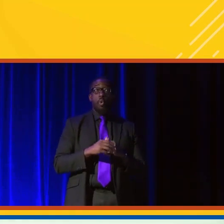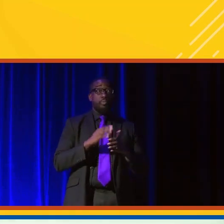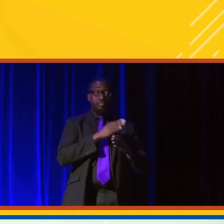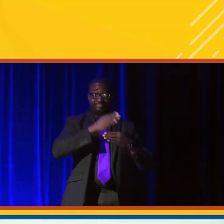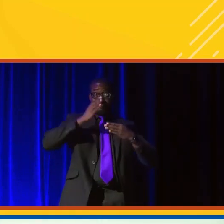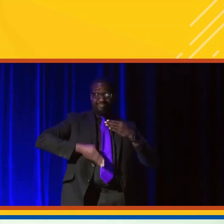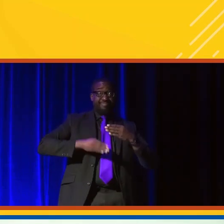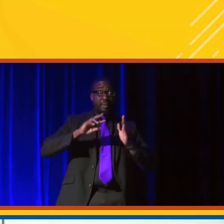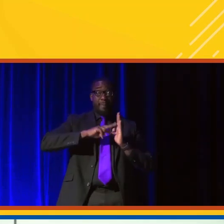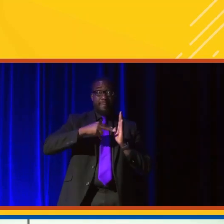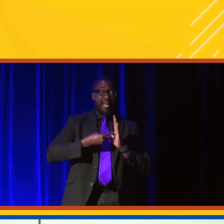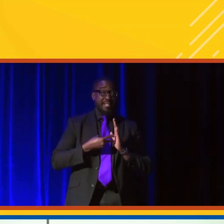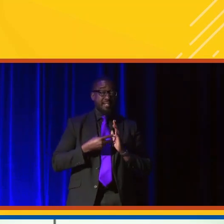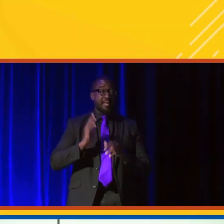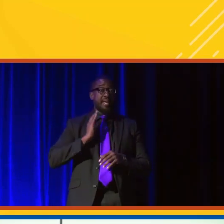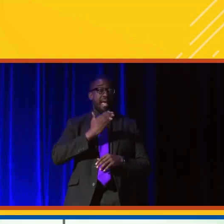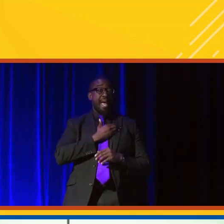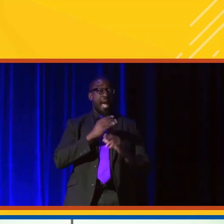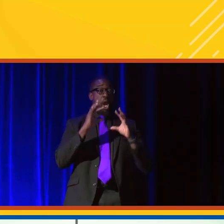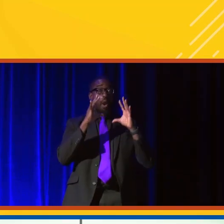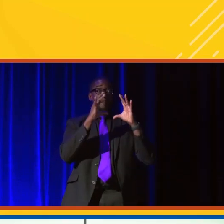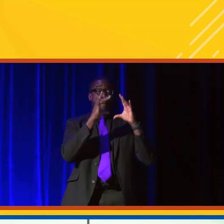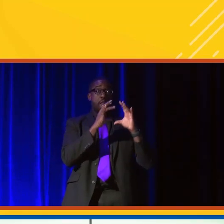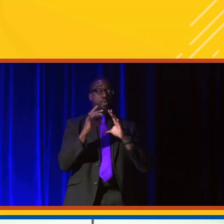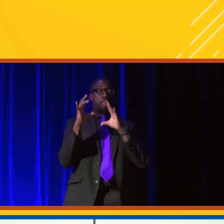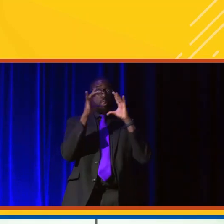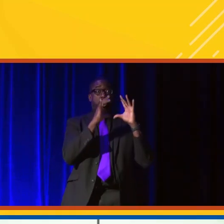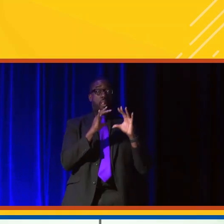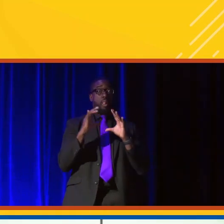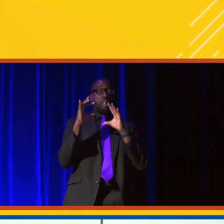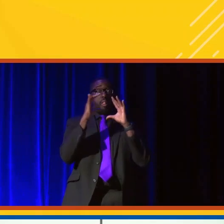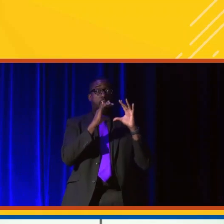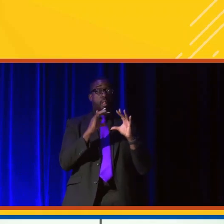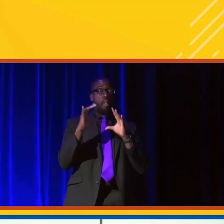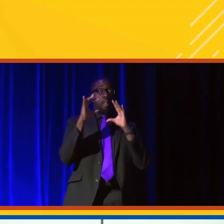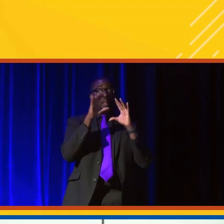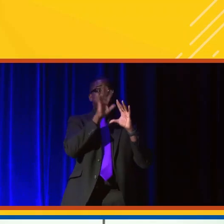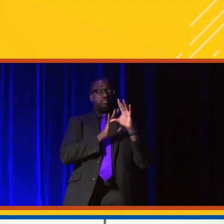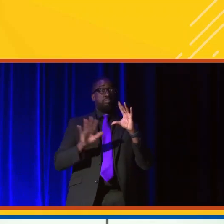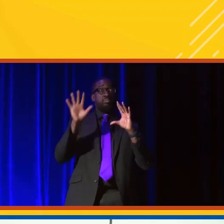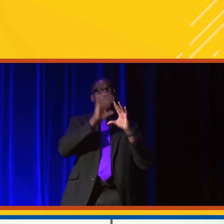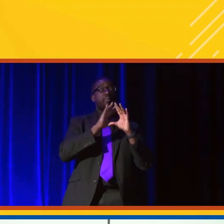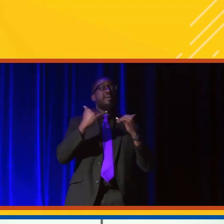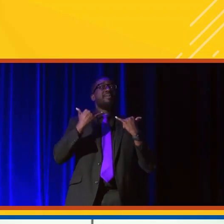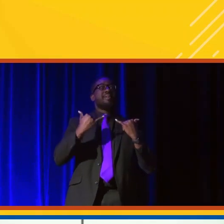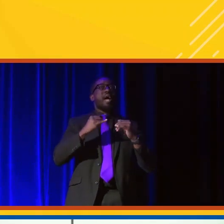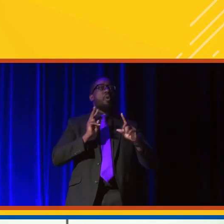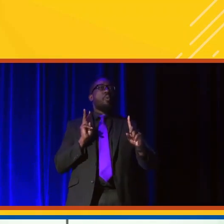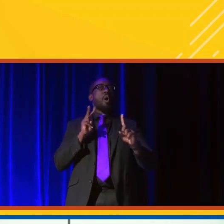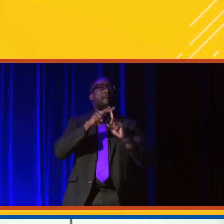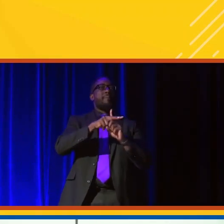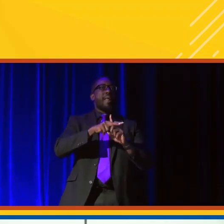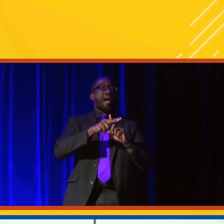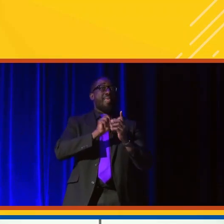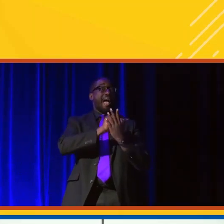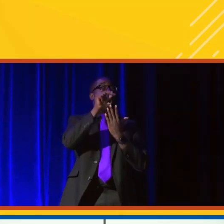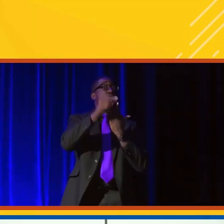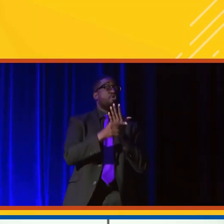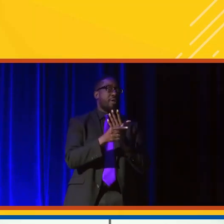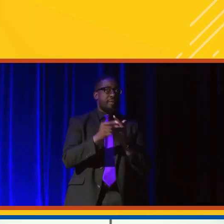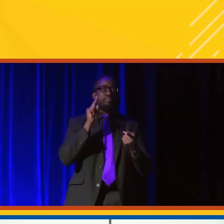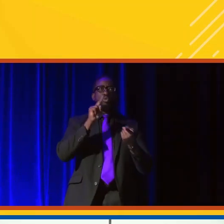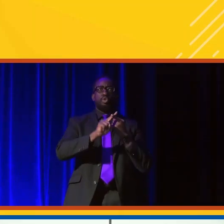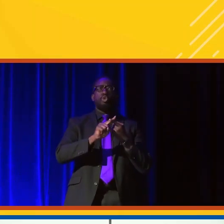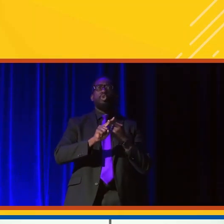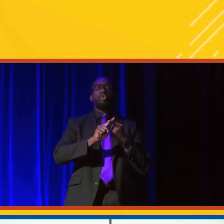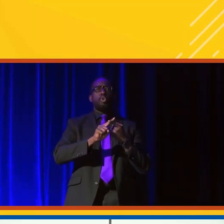our molecule that flops around and the electronic structure varies. What we're going to do now is we're going to apply that algorithm to